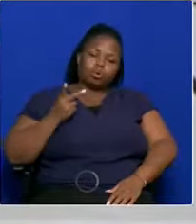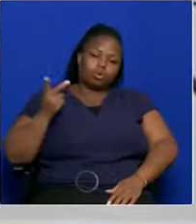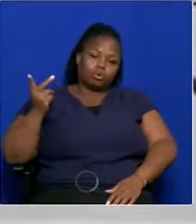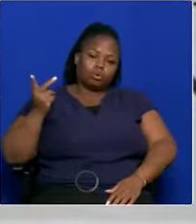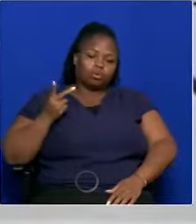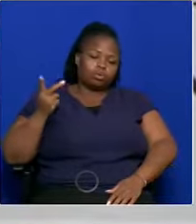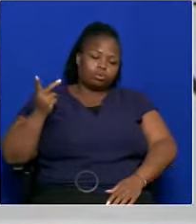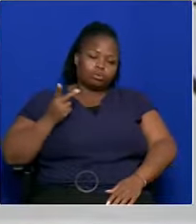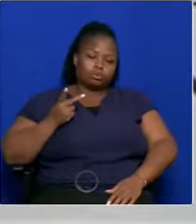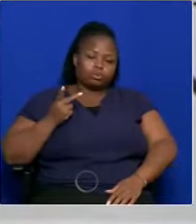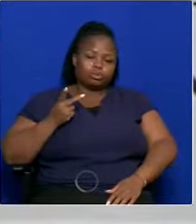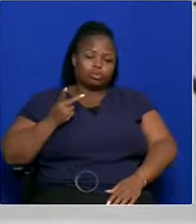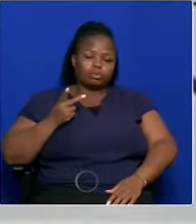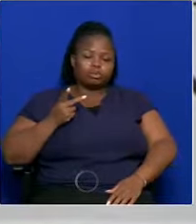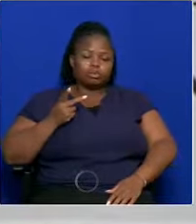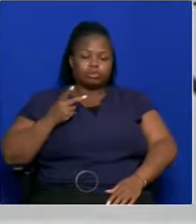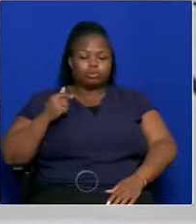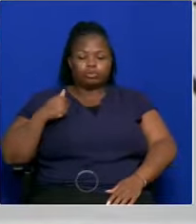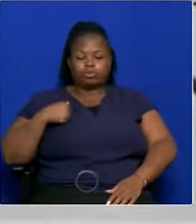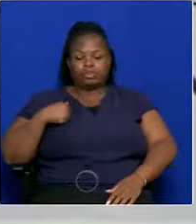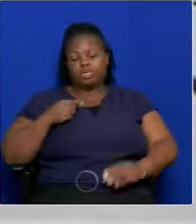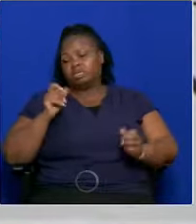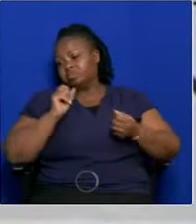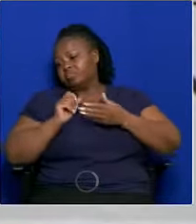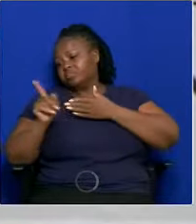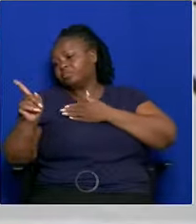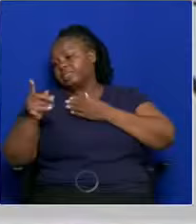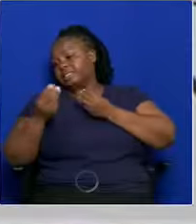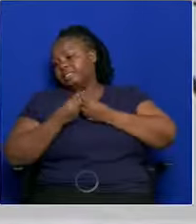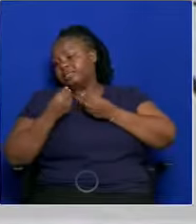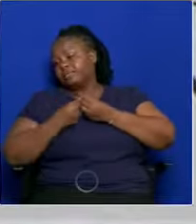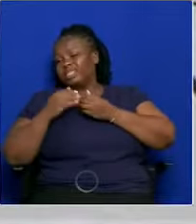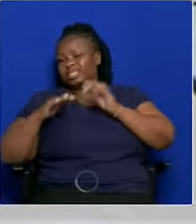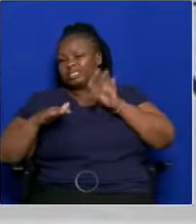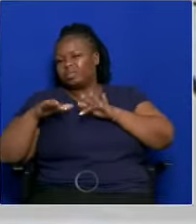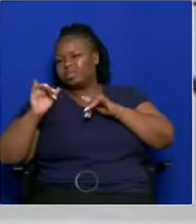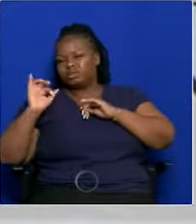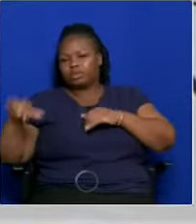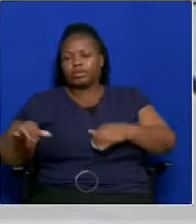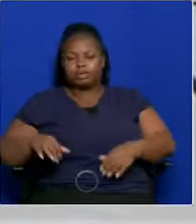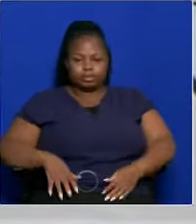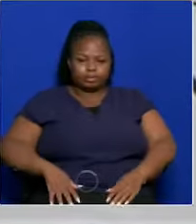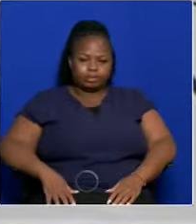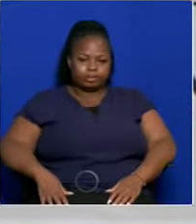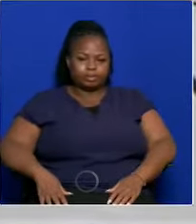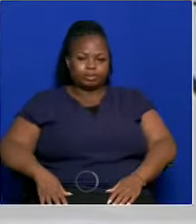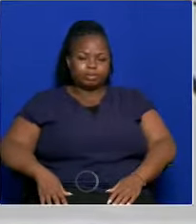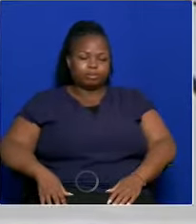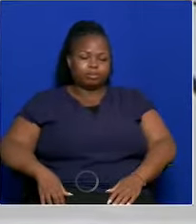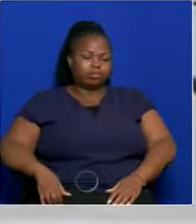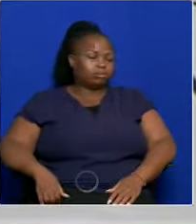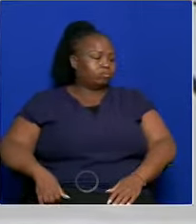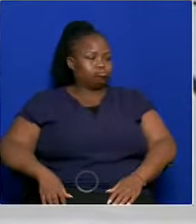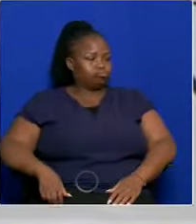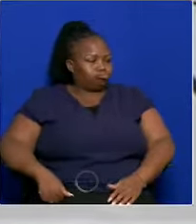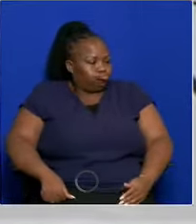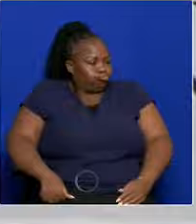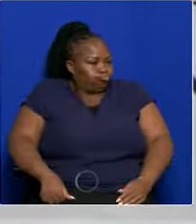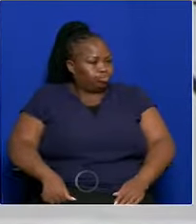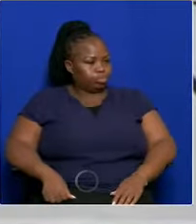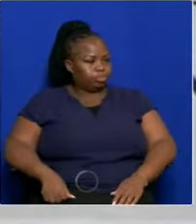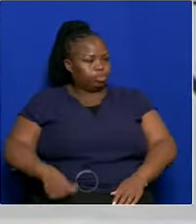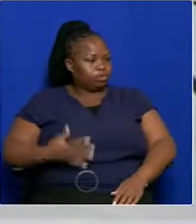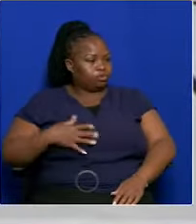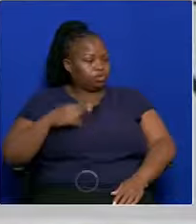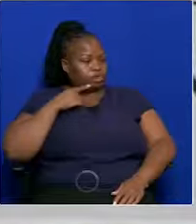reciprocation, then I sent something similar to that, in line with that. So to say, whatever you